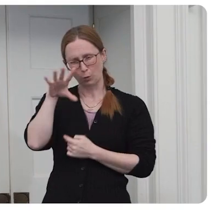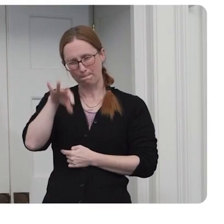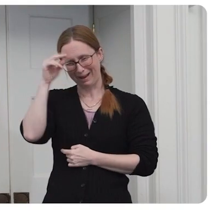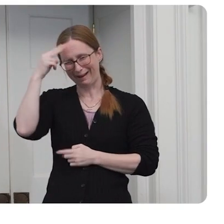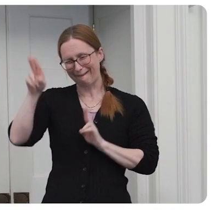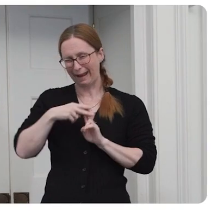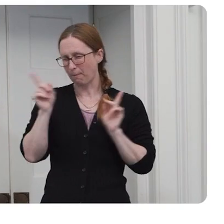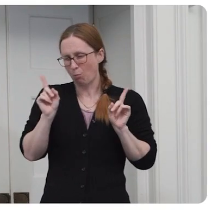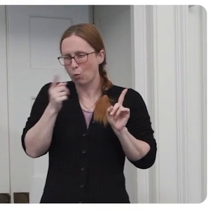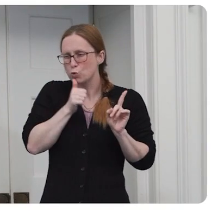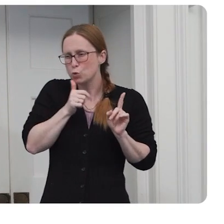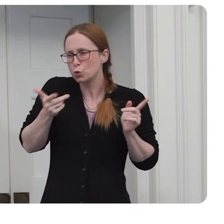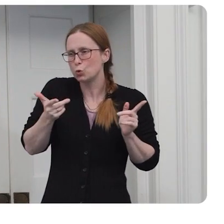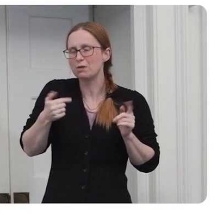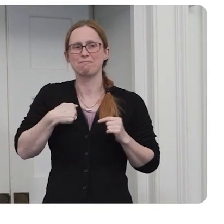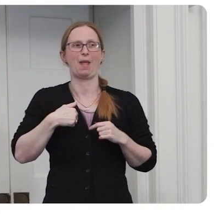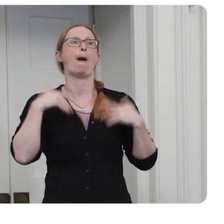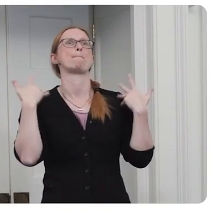name you would give yourself.